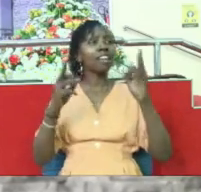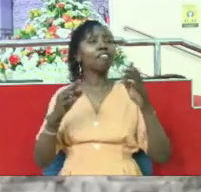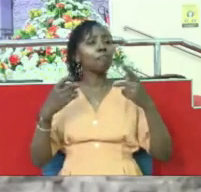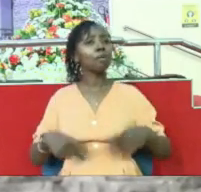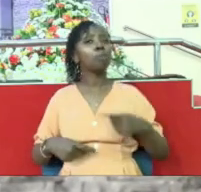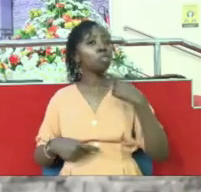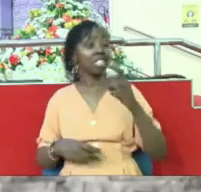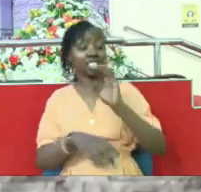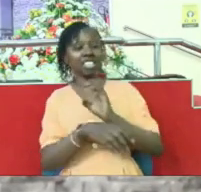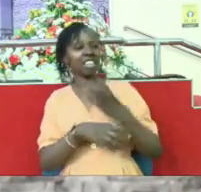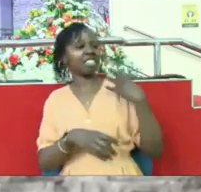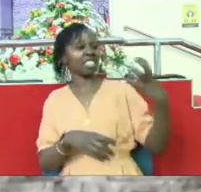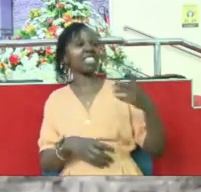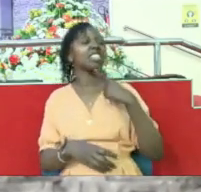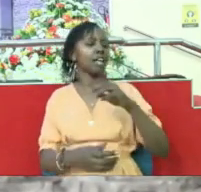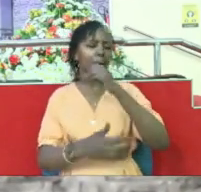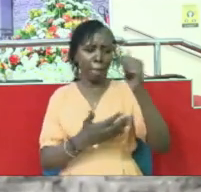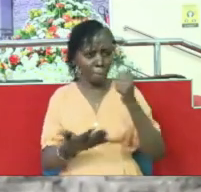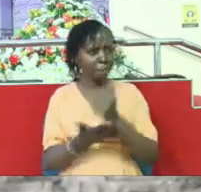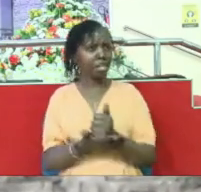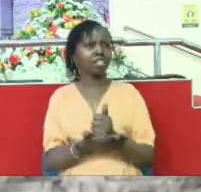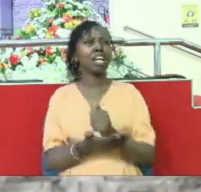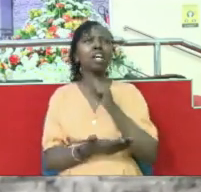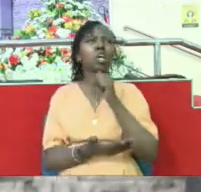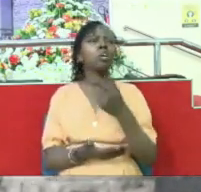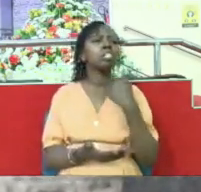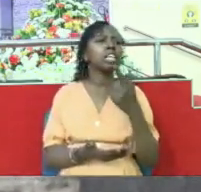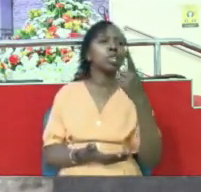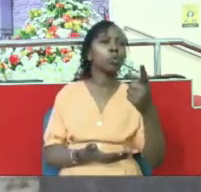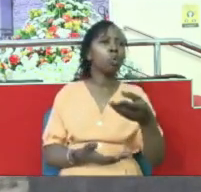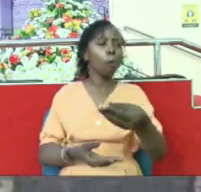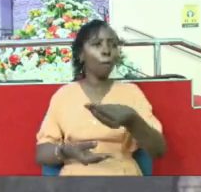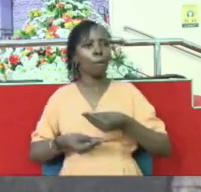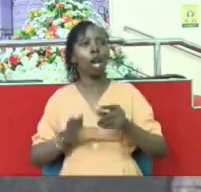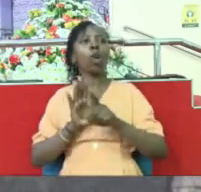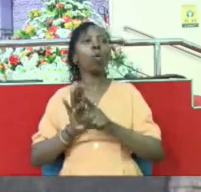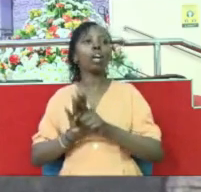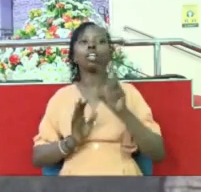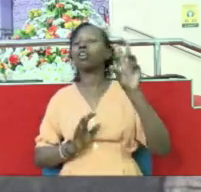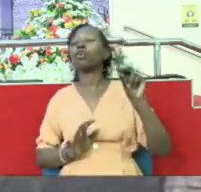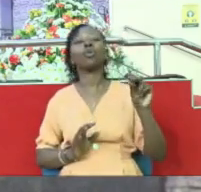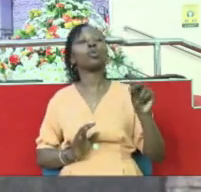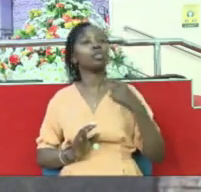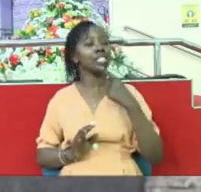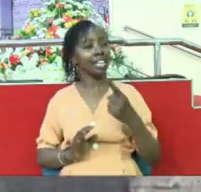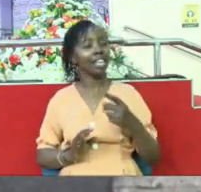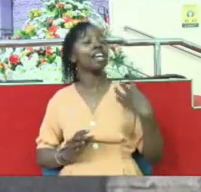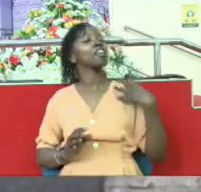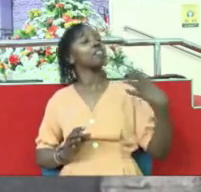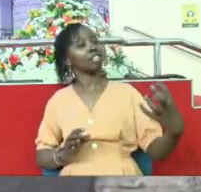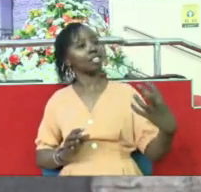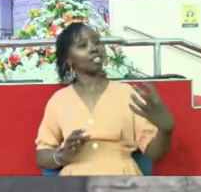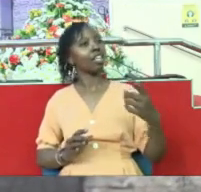amen. Kuambia mlikopa. Kwani don't say you took it as a debt. Ati mtu ati ukibarikiwa barikika. When